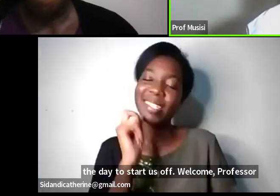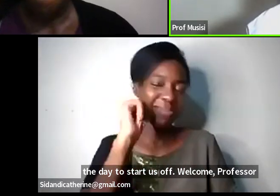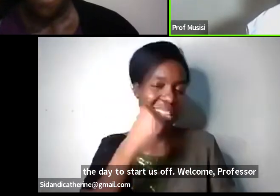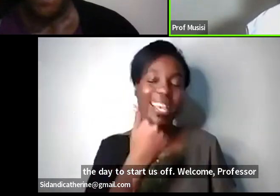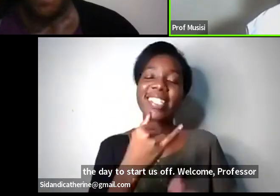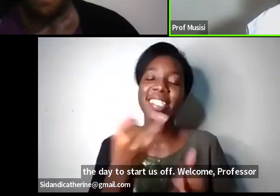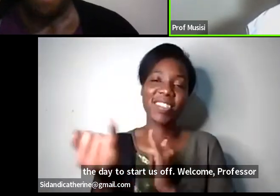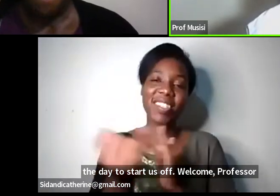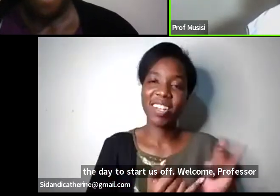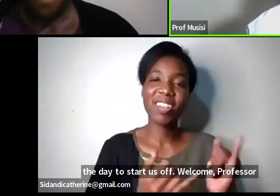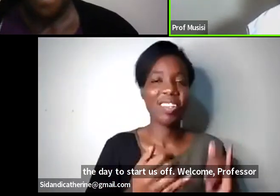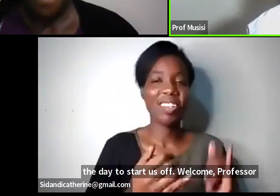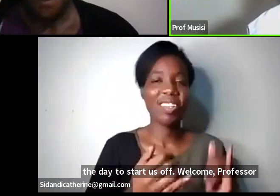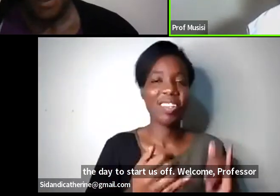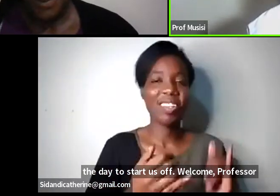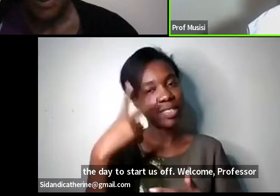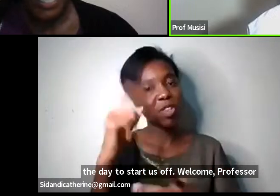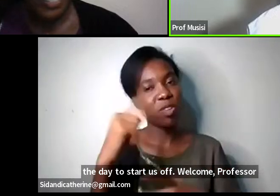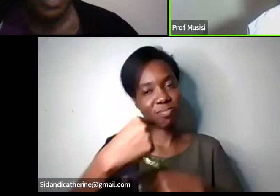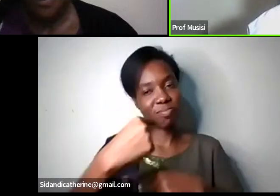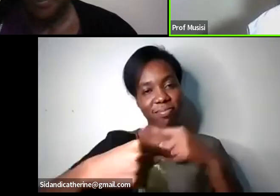let's get the show going.